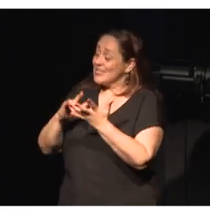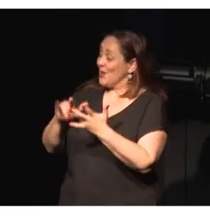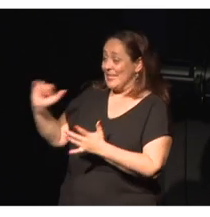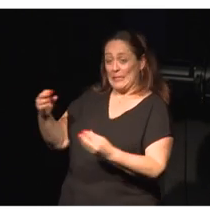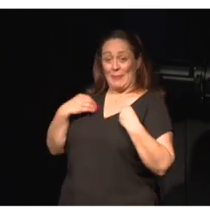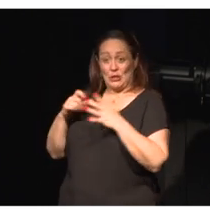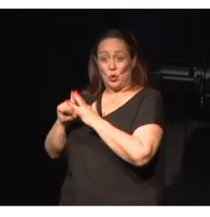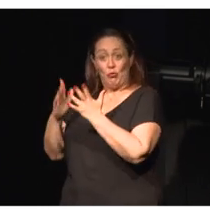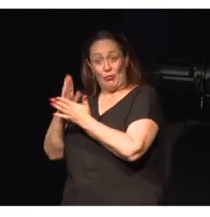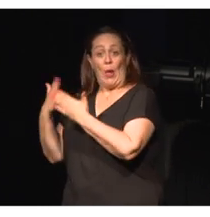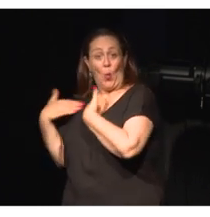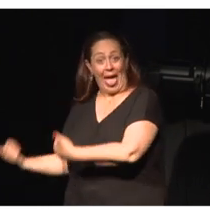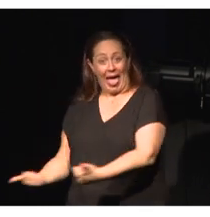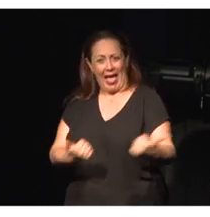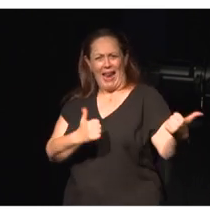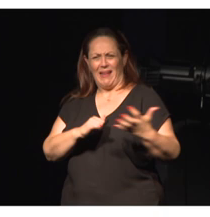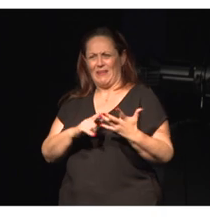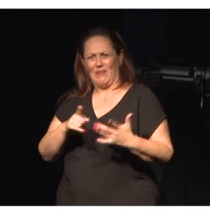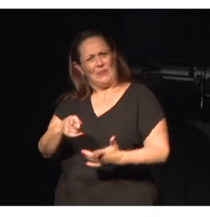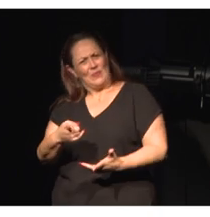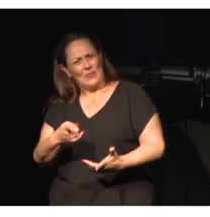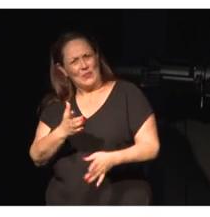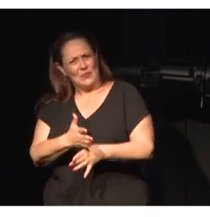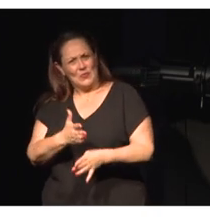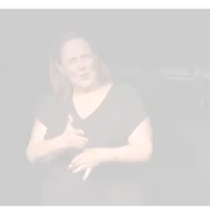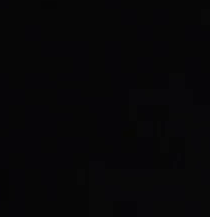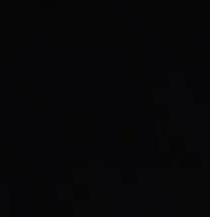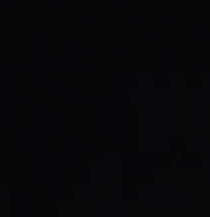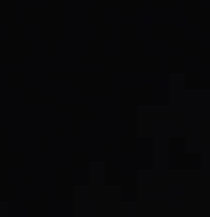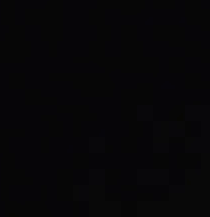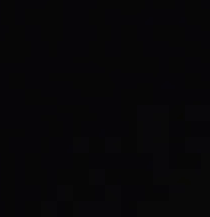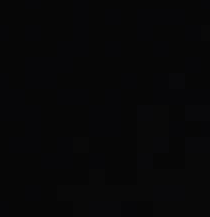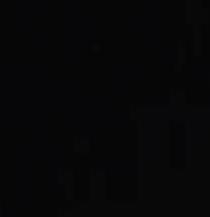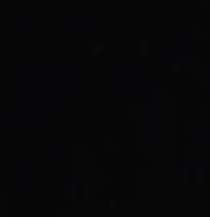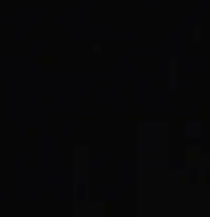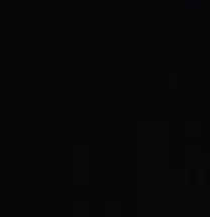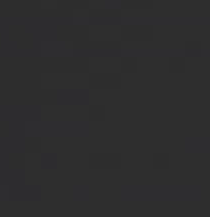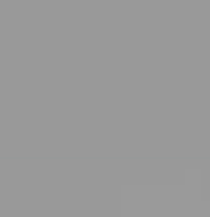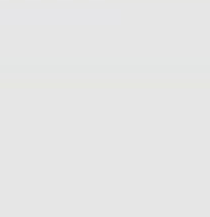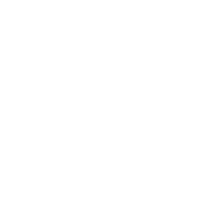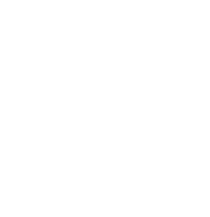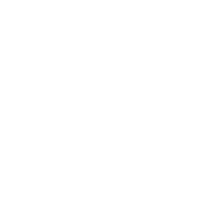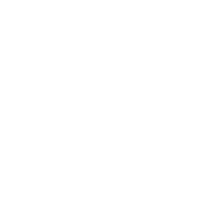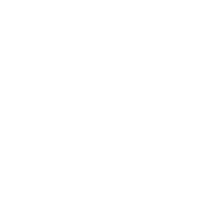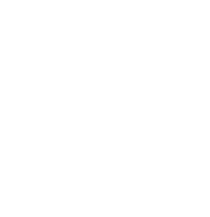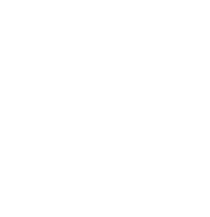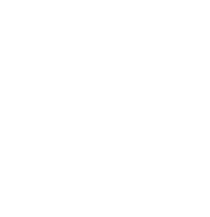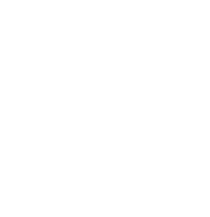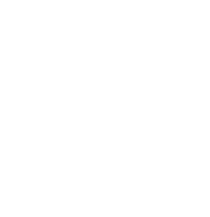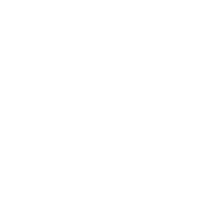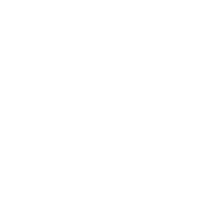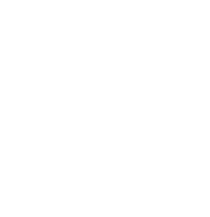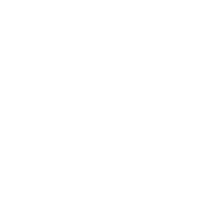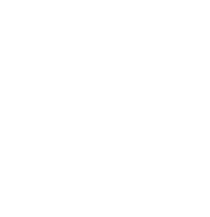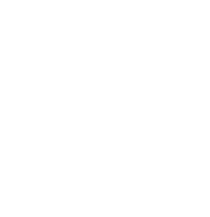other people, I just say to them things like, we'd have to have a job for that to happen. What do you think was the catalyst that started you being so